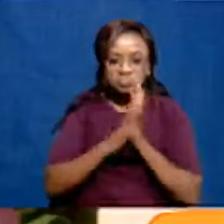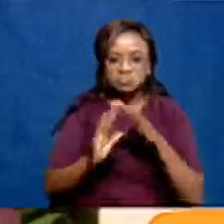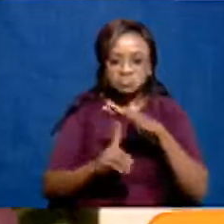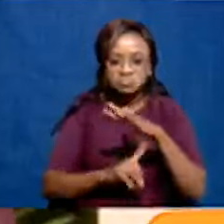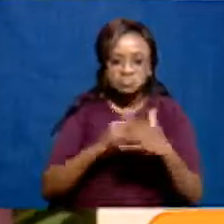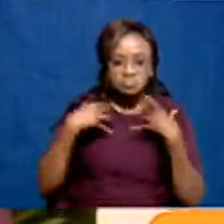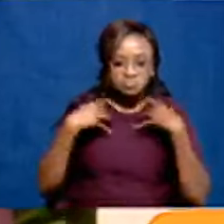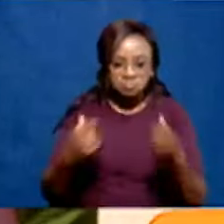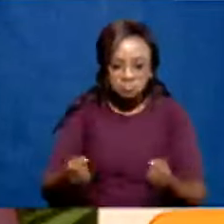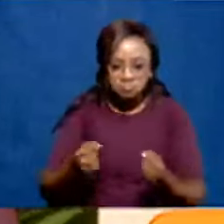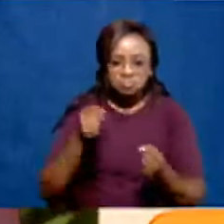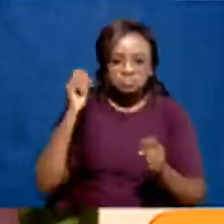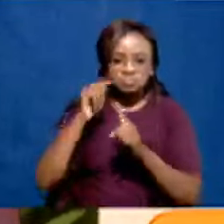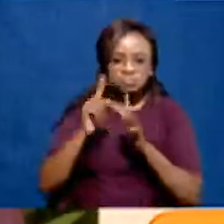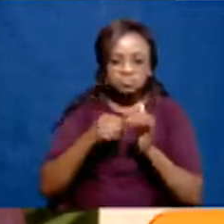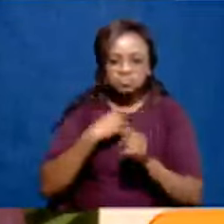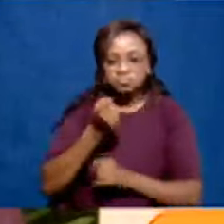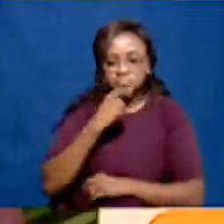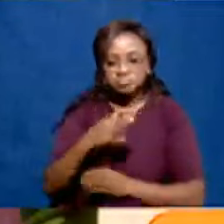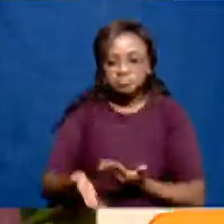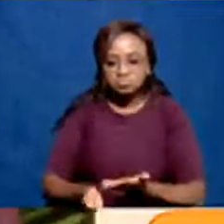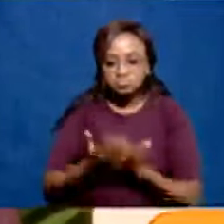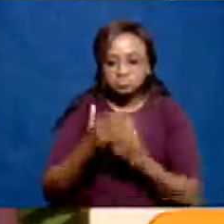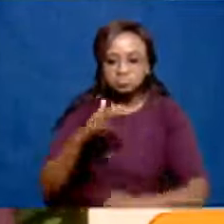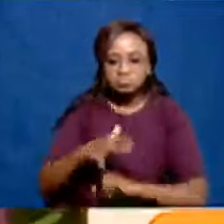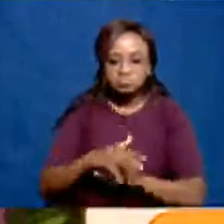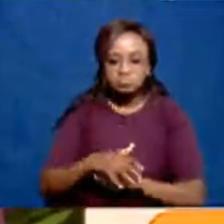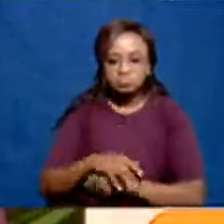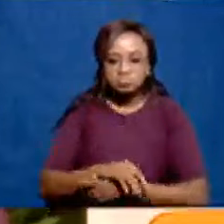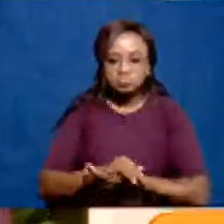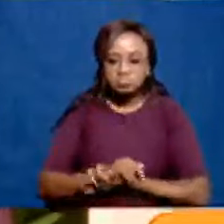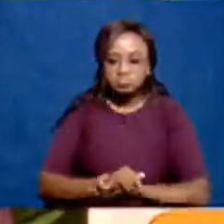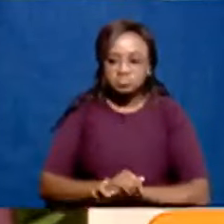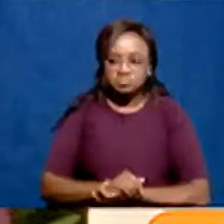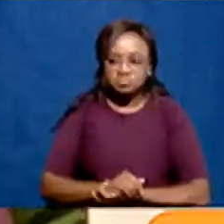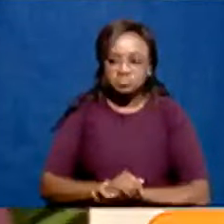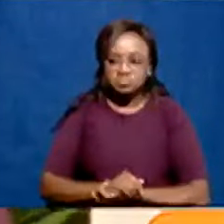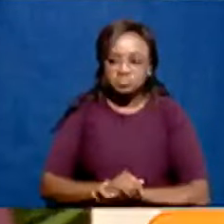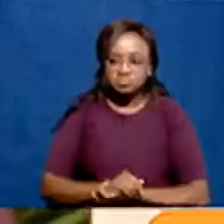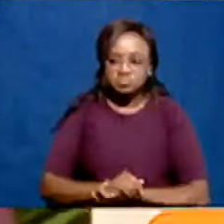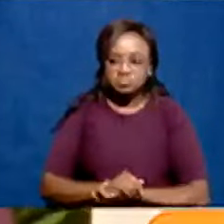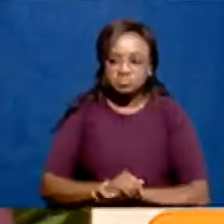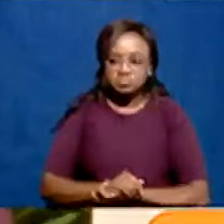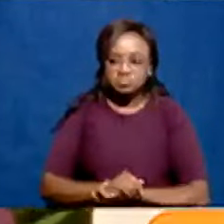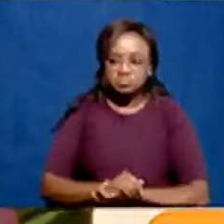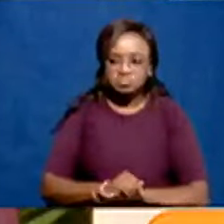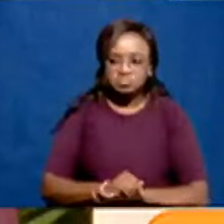Health for medical support for those that were affected by directly by the explosion.